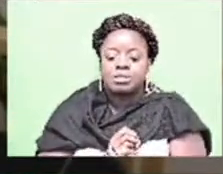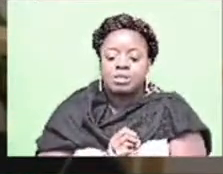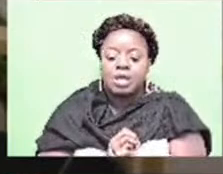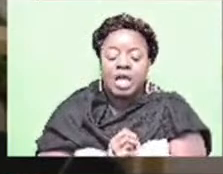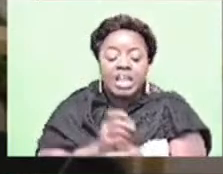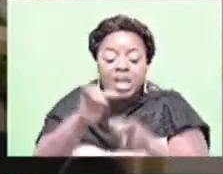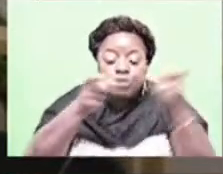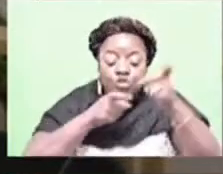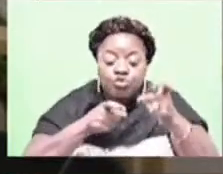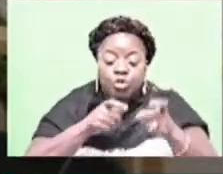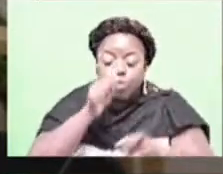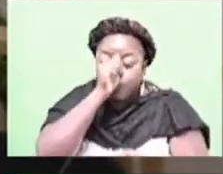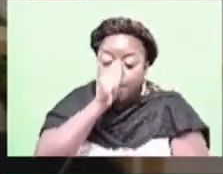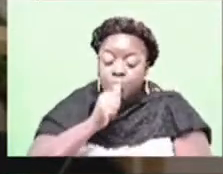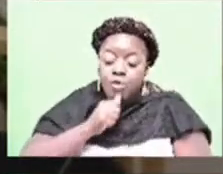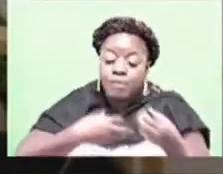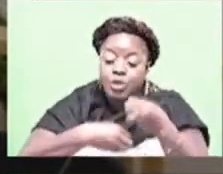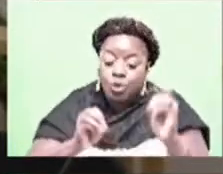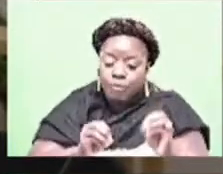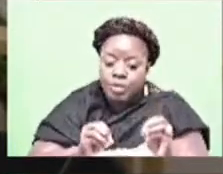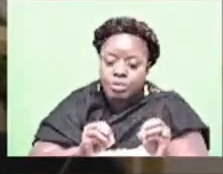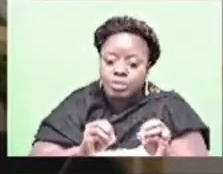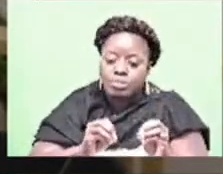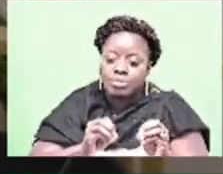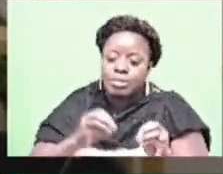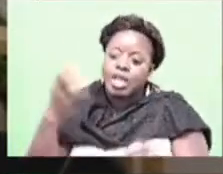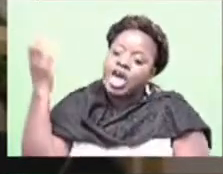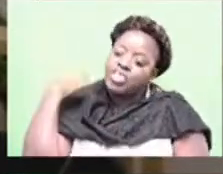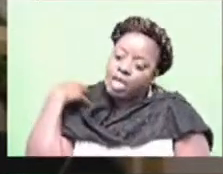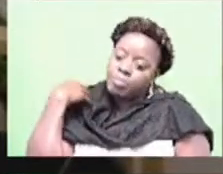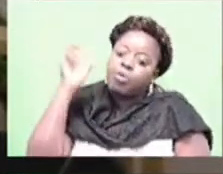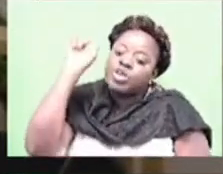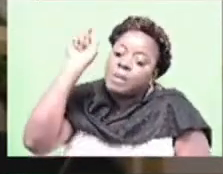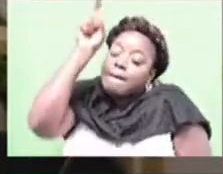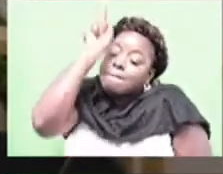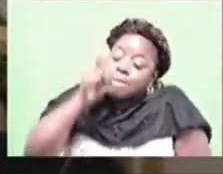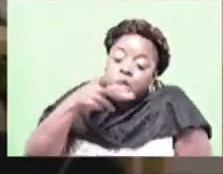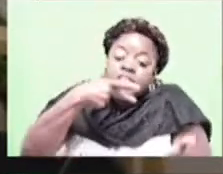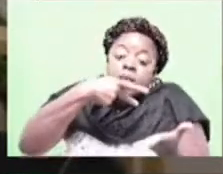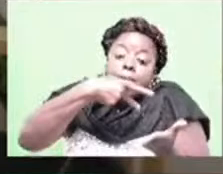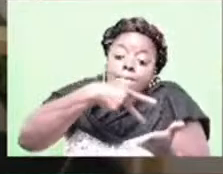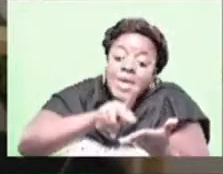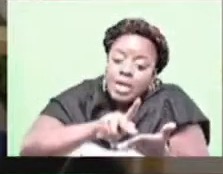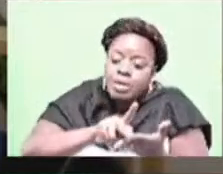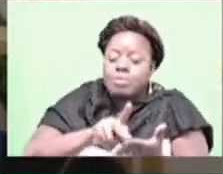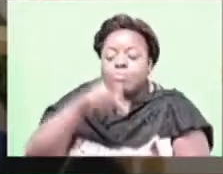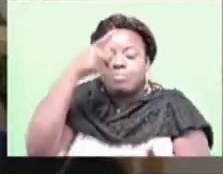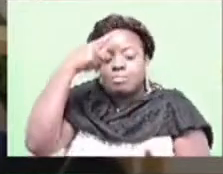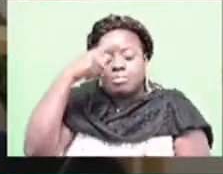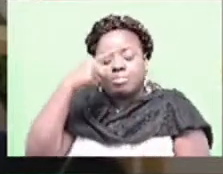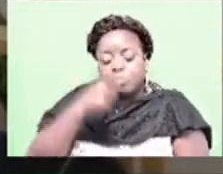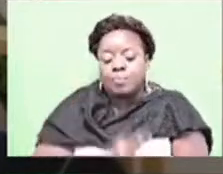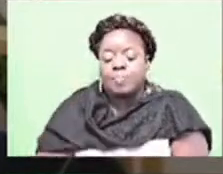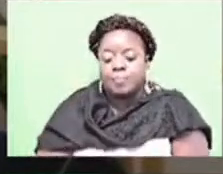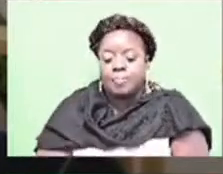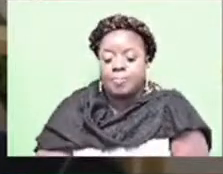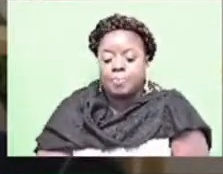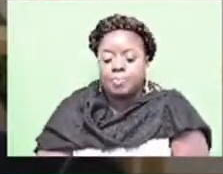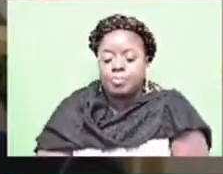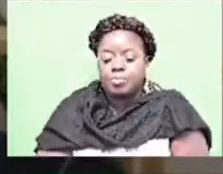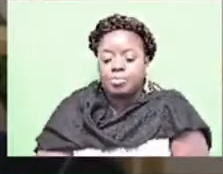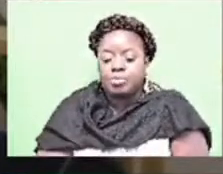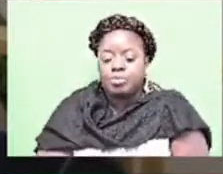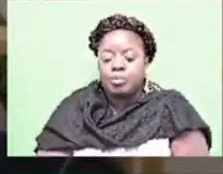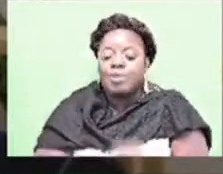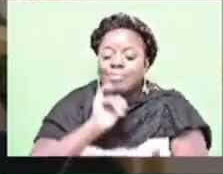offices, that employers too can be imposed with these fixed penalties. So, Madam Speaker, I think